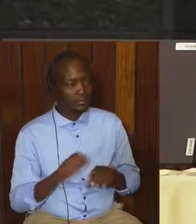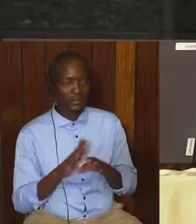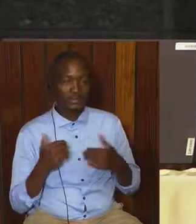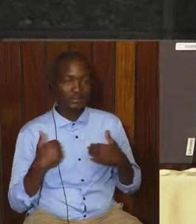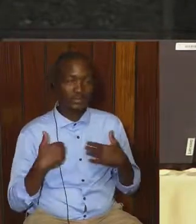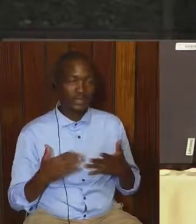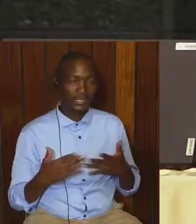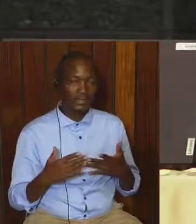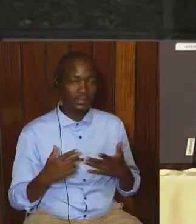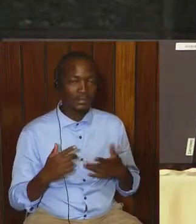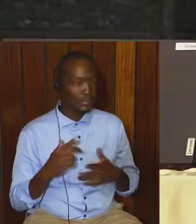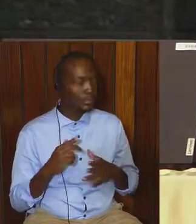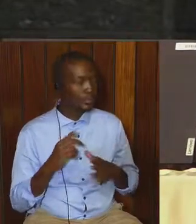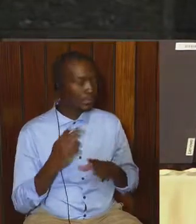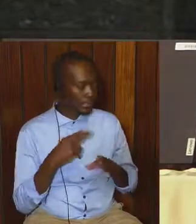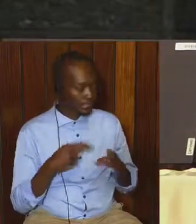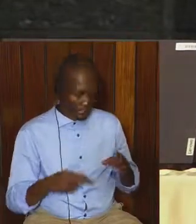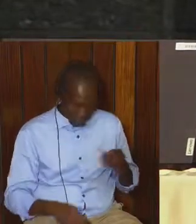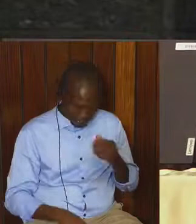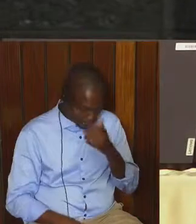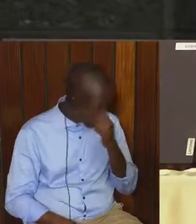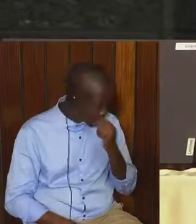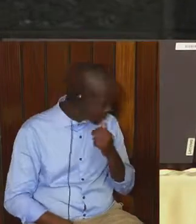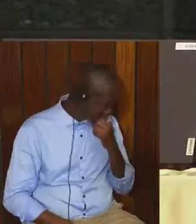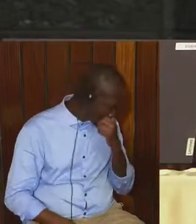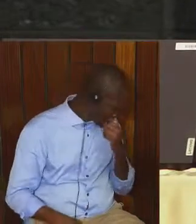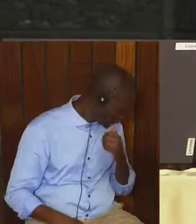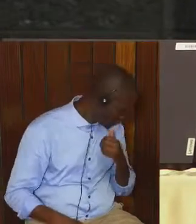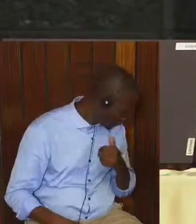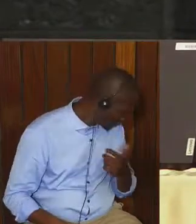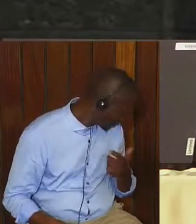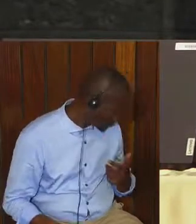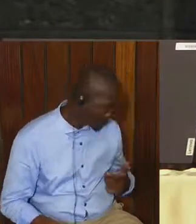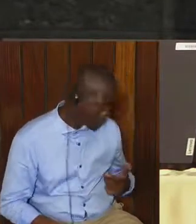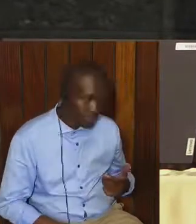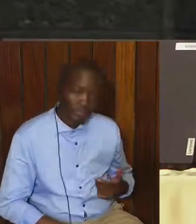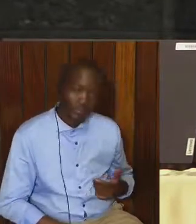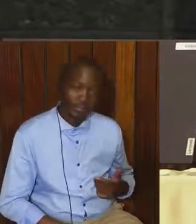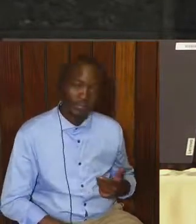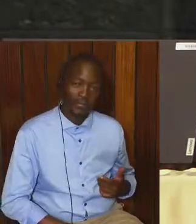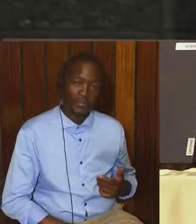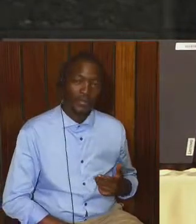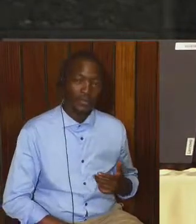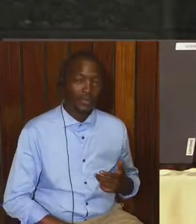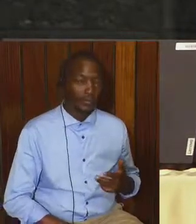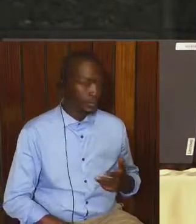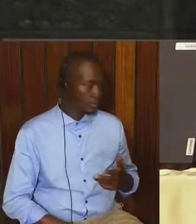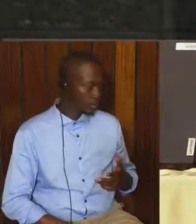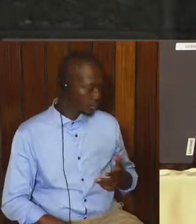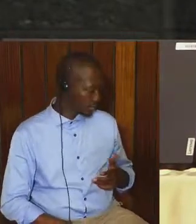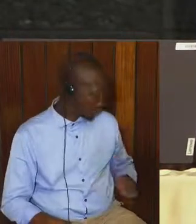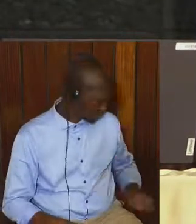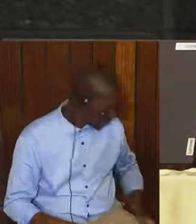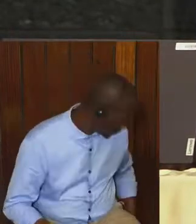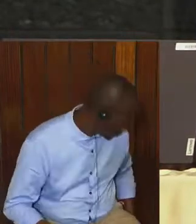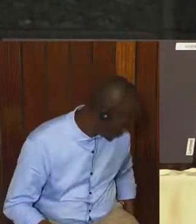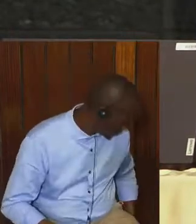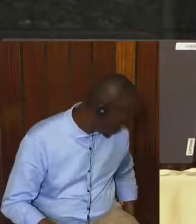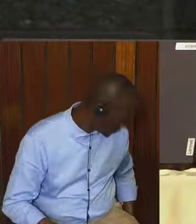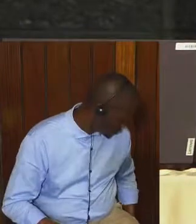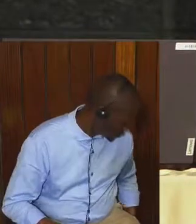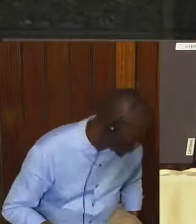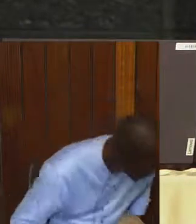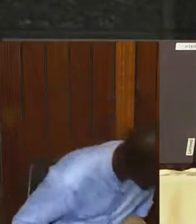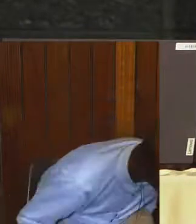starting with the redesign, with the designs, with the technical, I'll say, status of